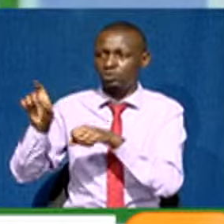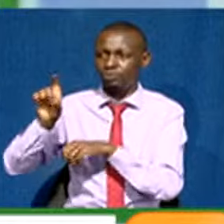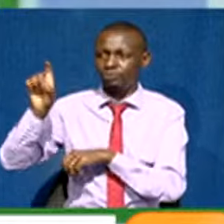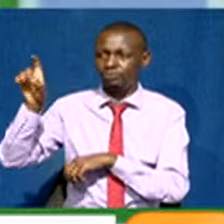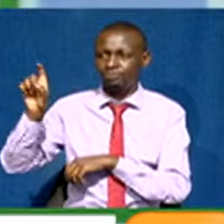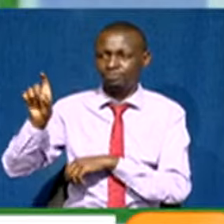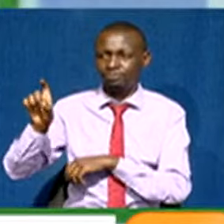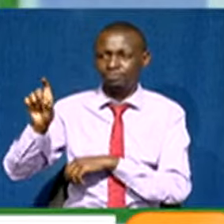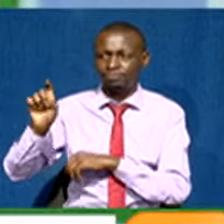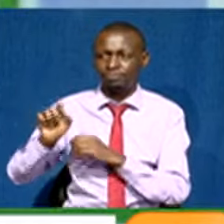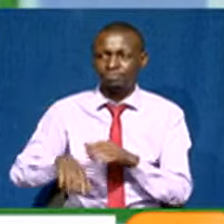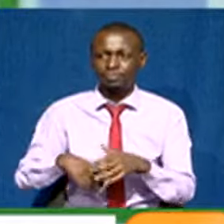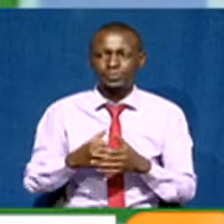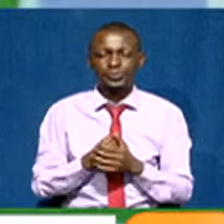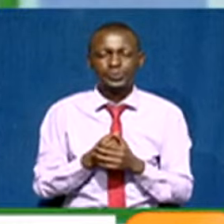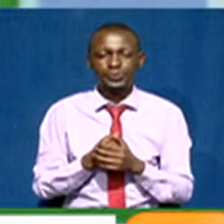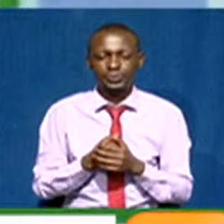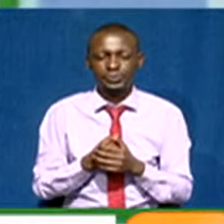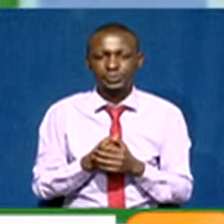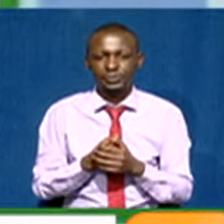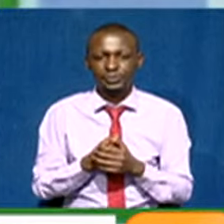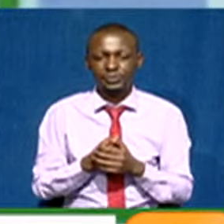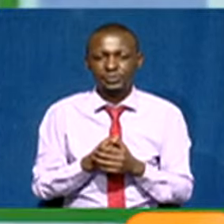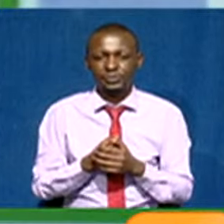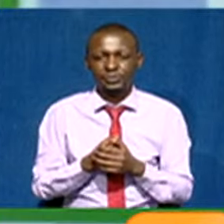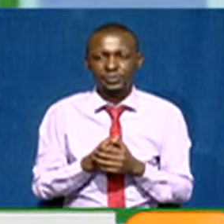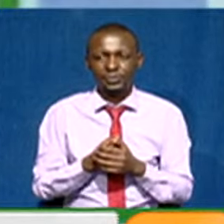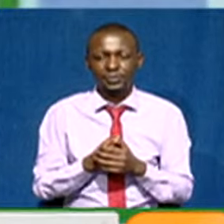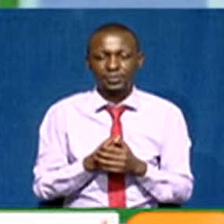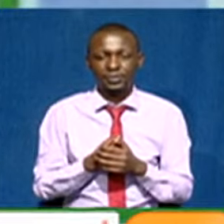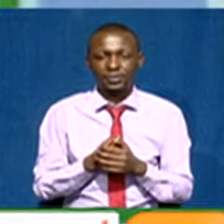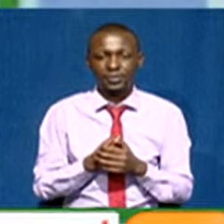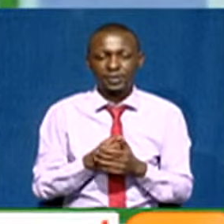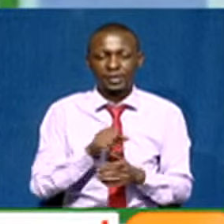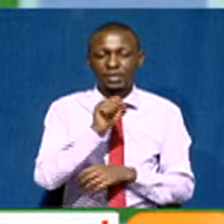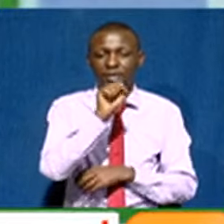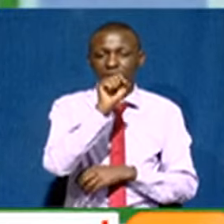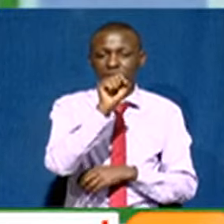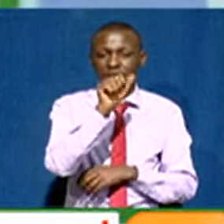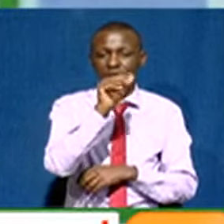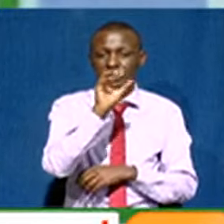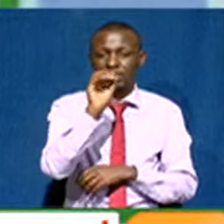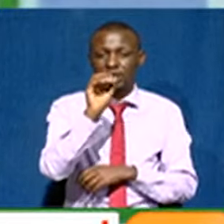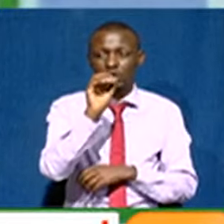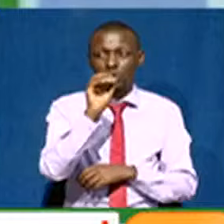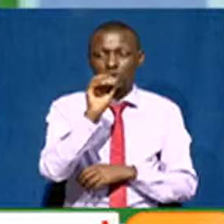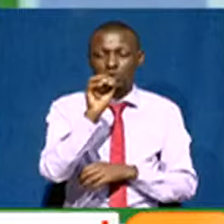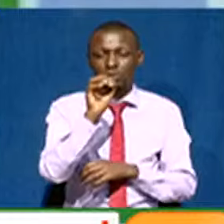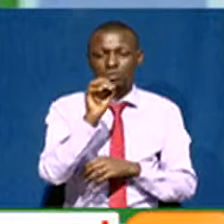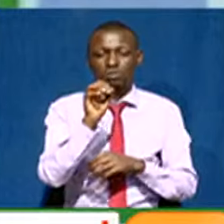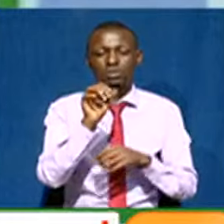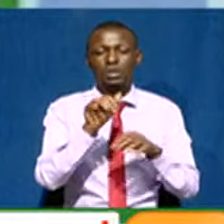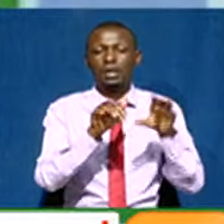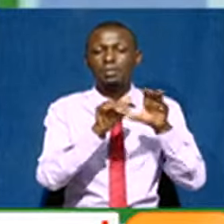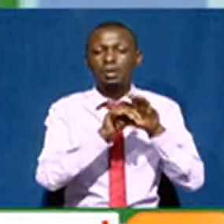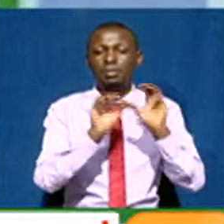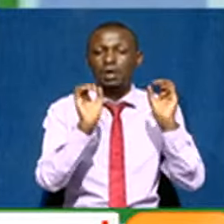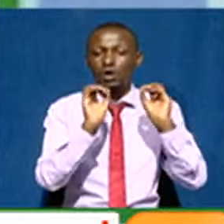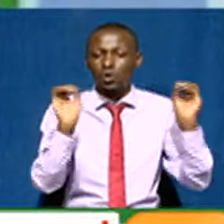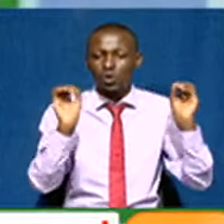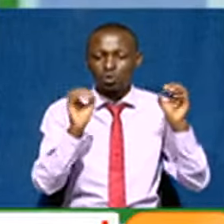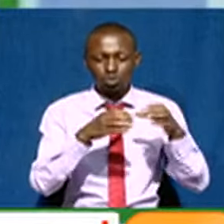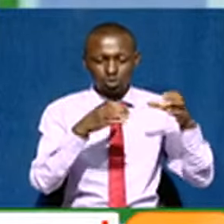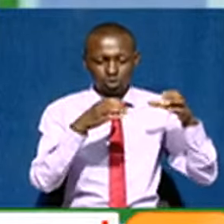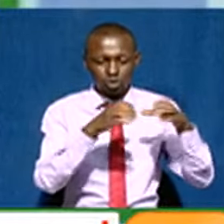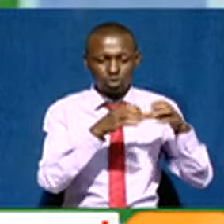the SACCO business model. As is, without members, there's no SACCO. So that is the starting point